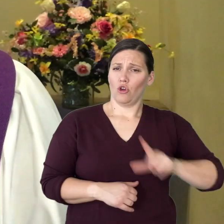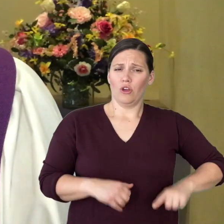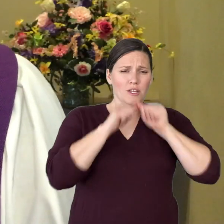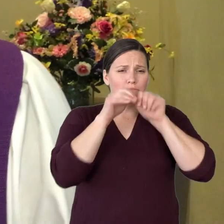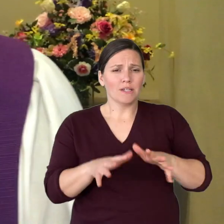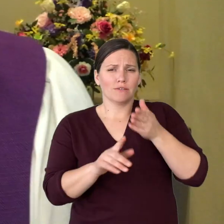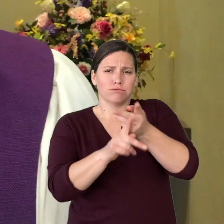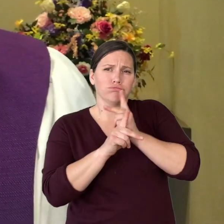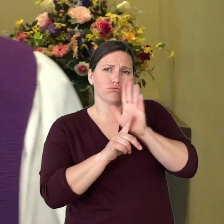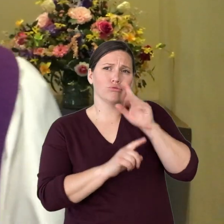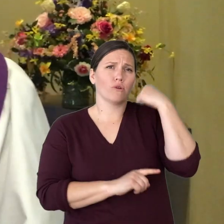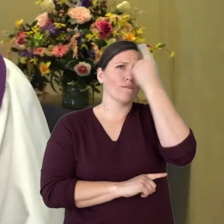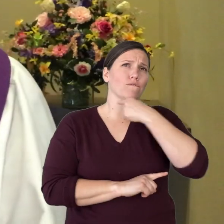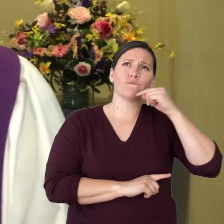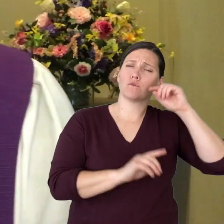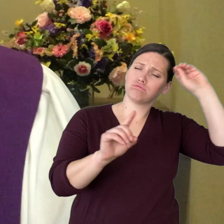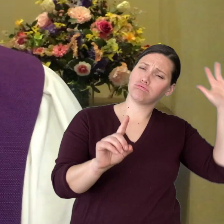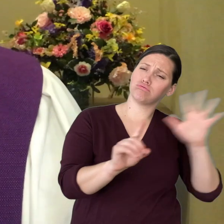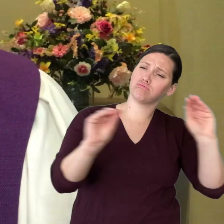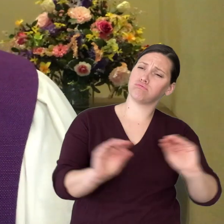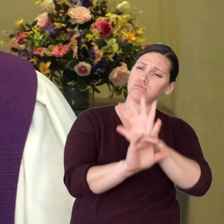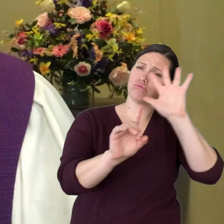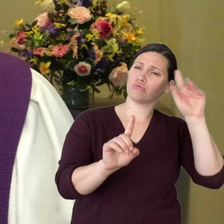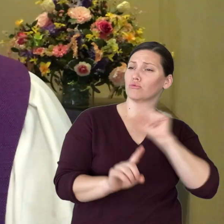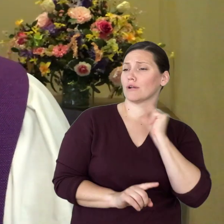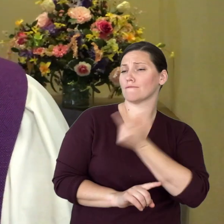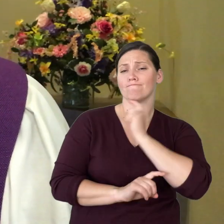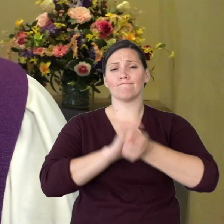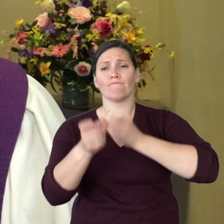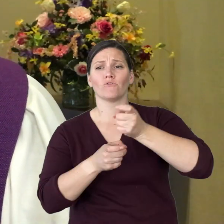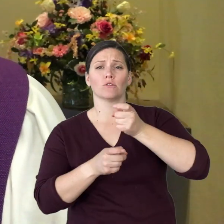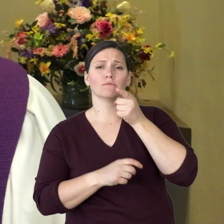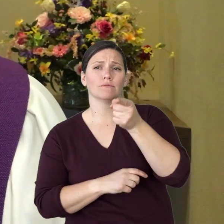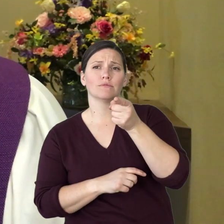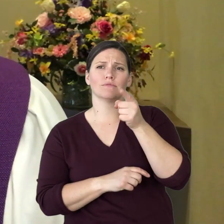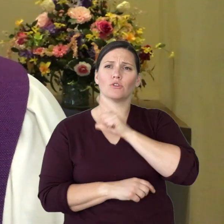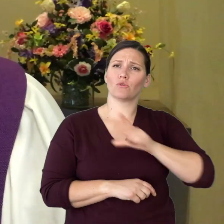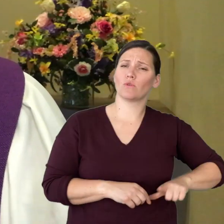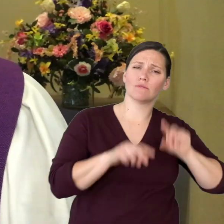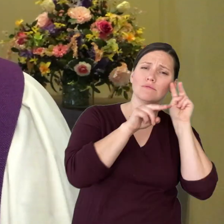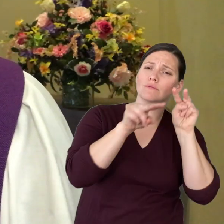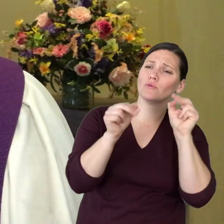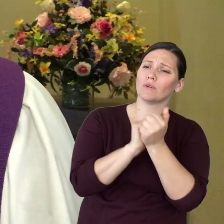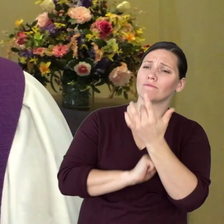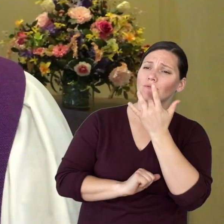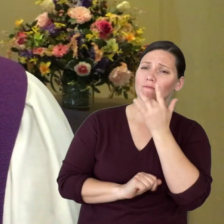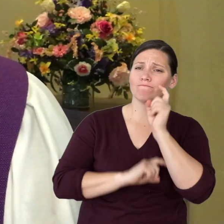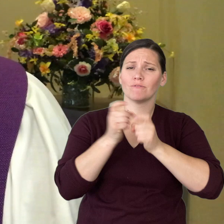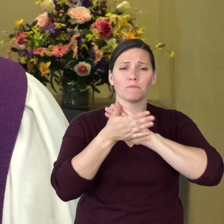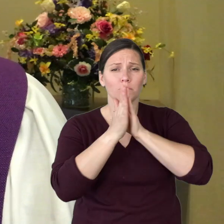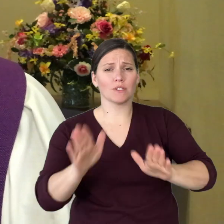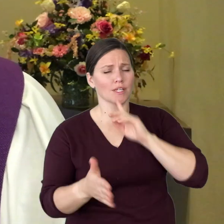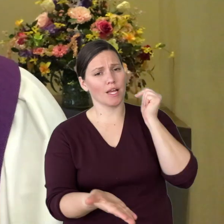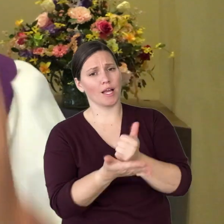And now may the Lord bless you and keep you. May the Lord make his face to shine upon you and be gracious unto you. May the Lord look